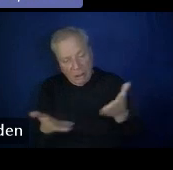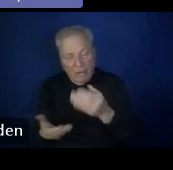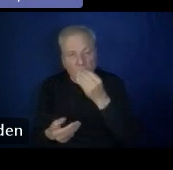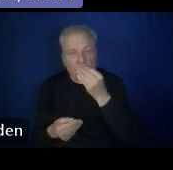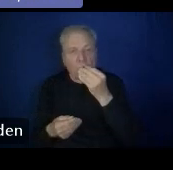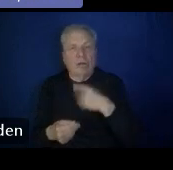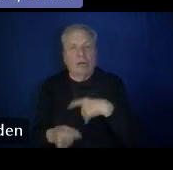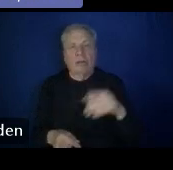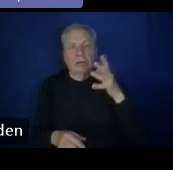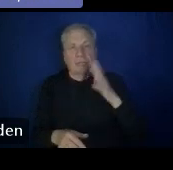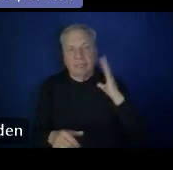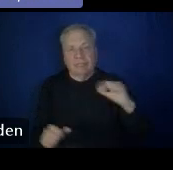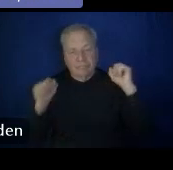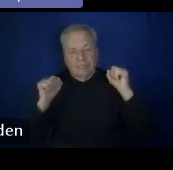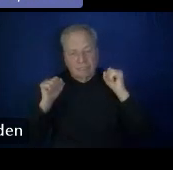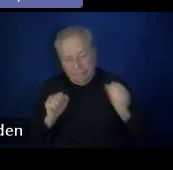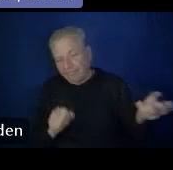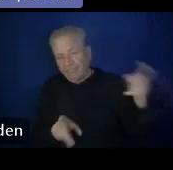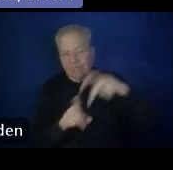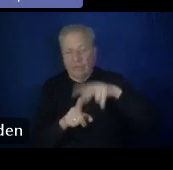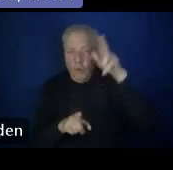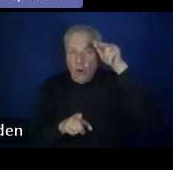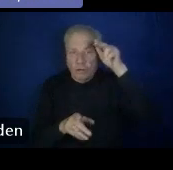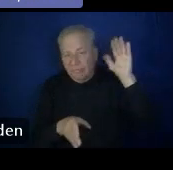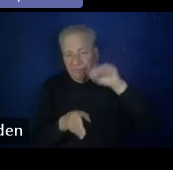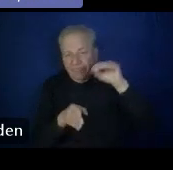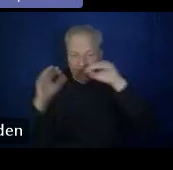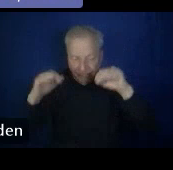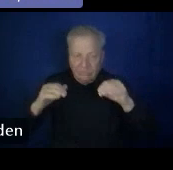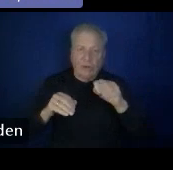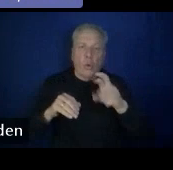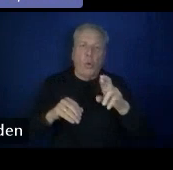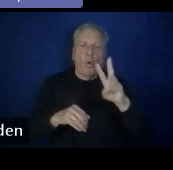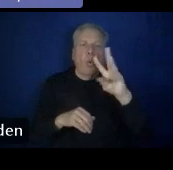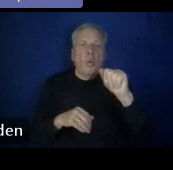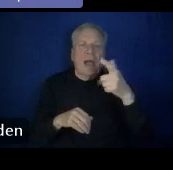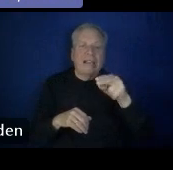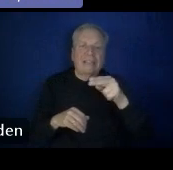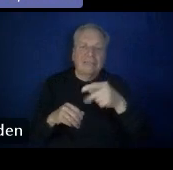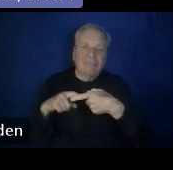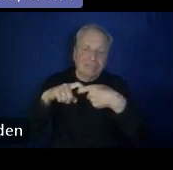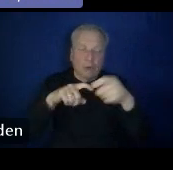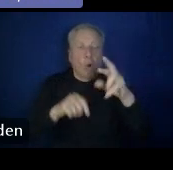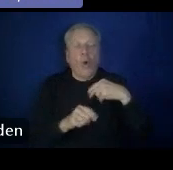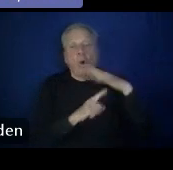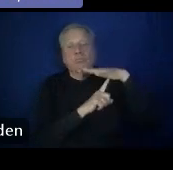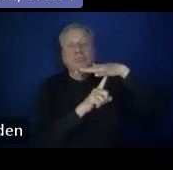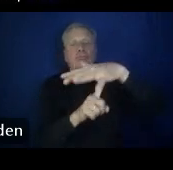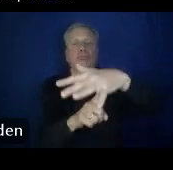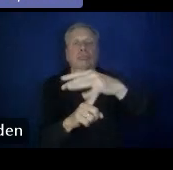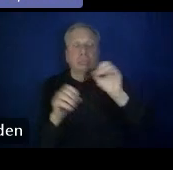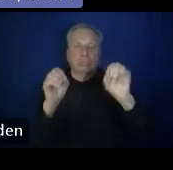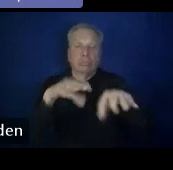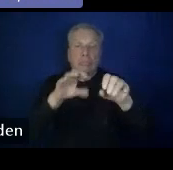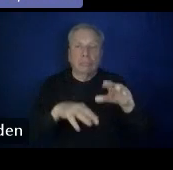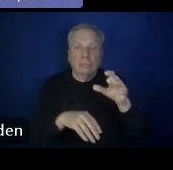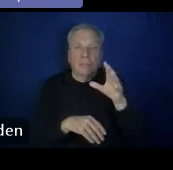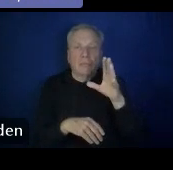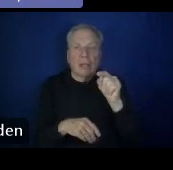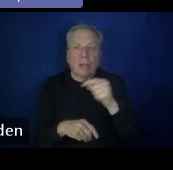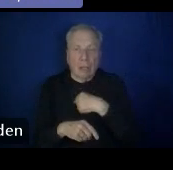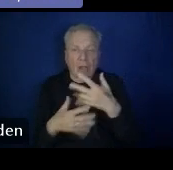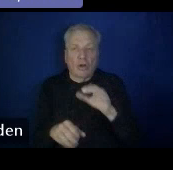packed them in by horse and wagon. We did the whole Slough Creek drainage that way, or we've helicoptered them in. I've worked